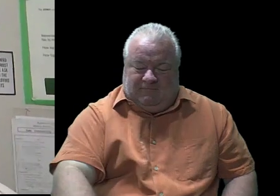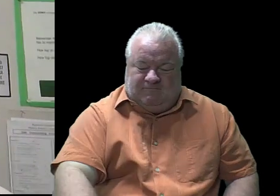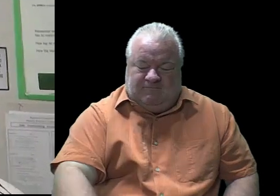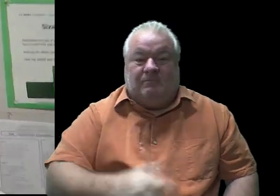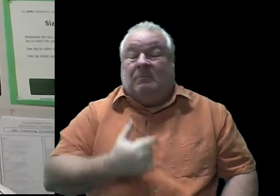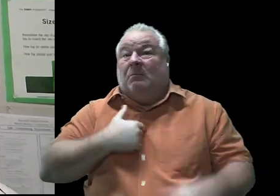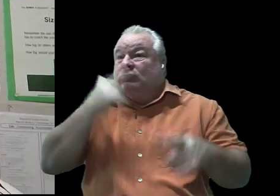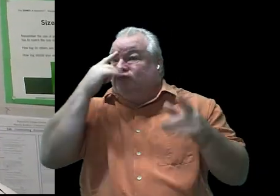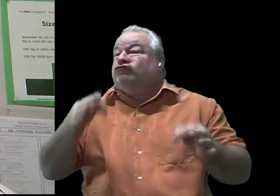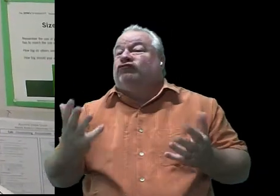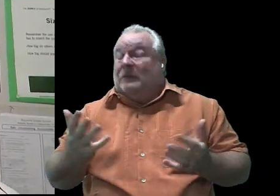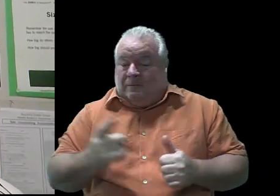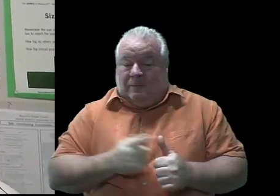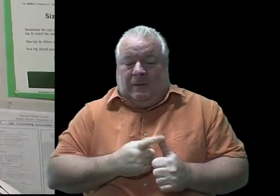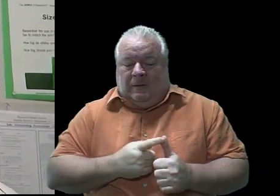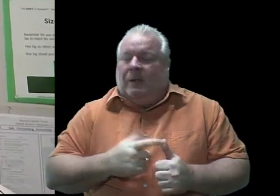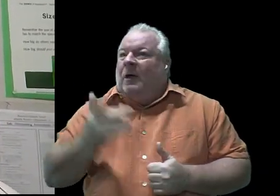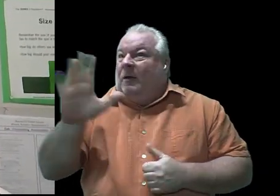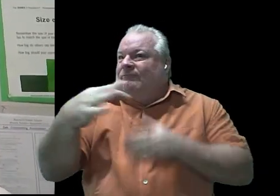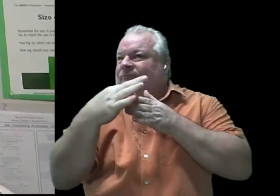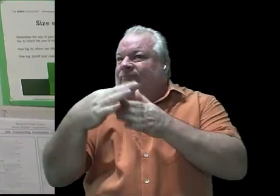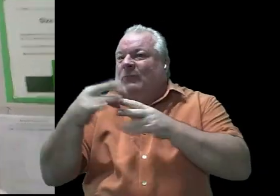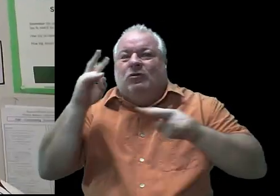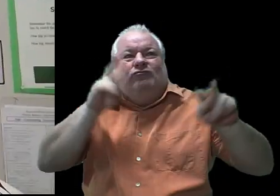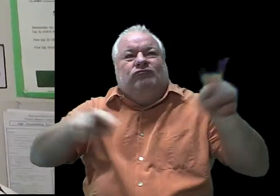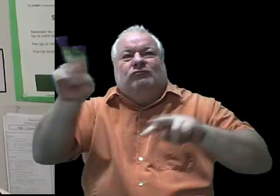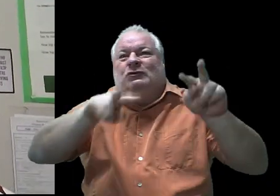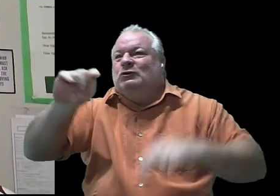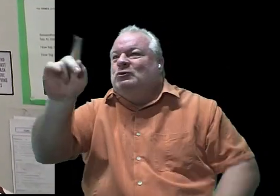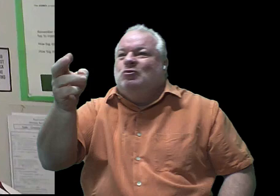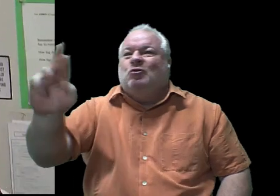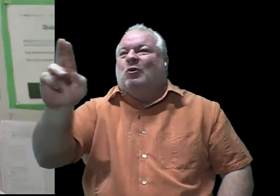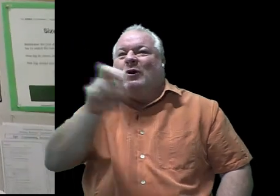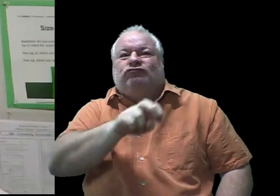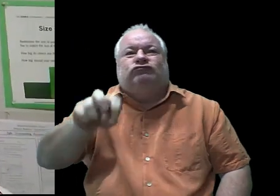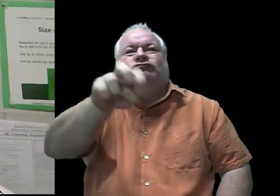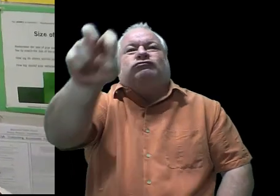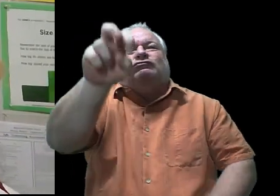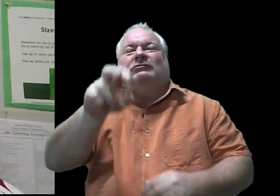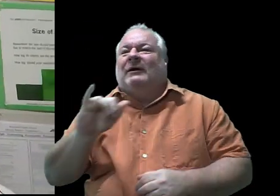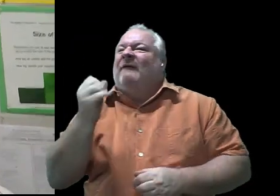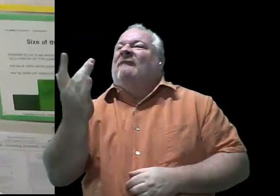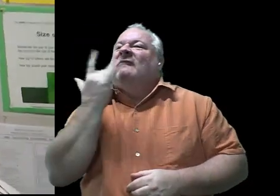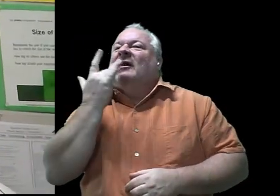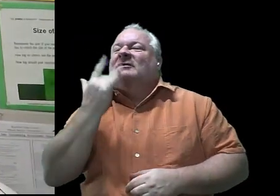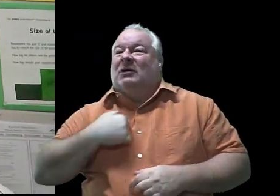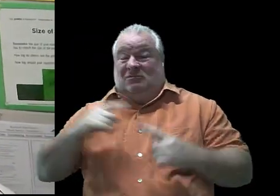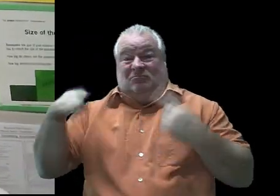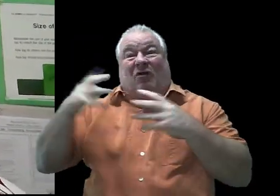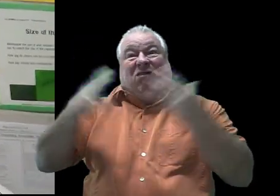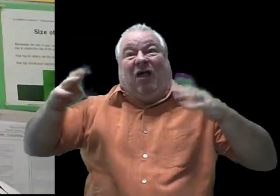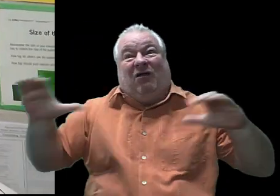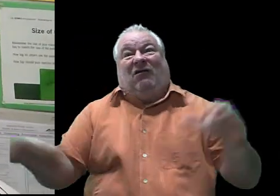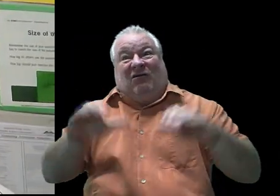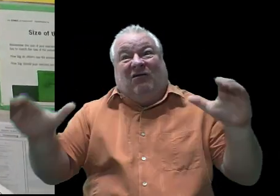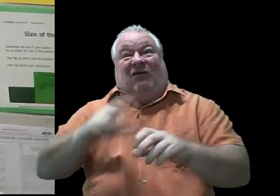I decided to give you a little tour, a little preview of all the hard work that we are